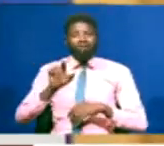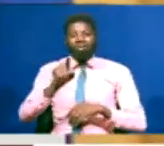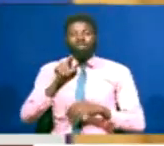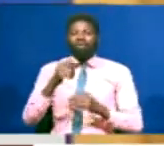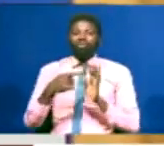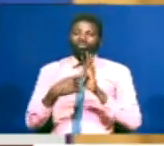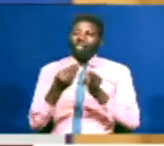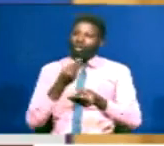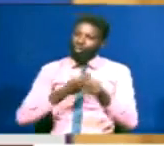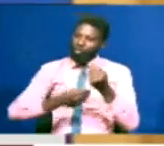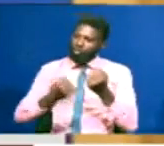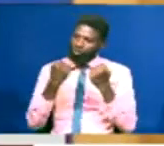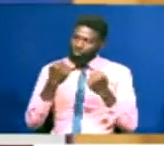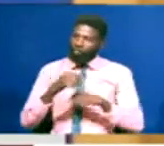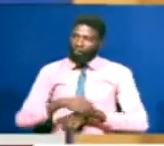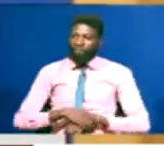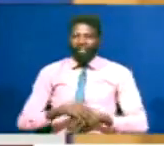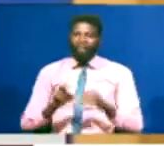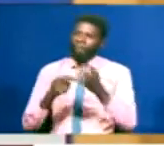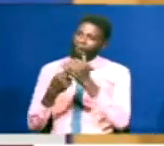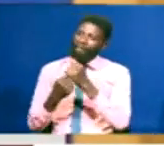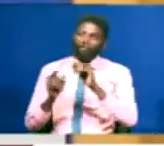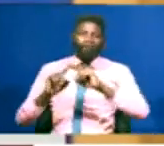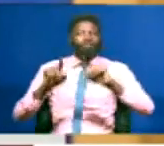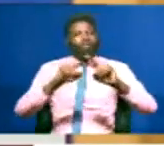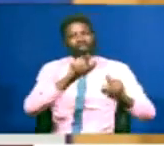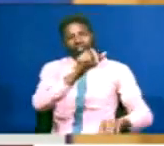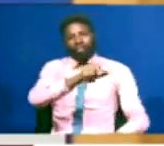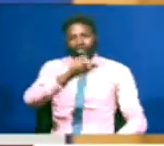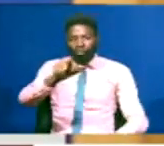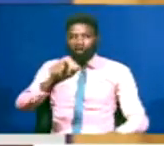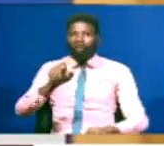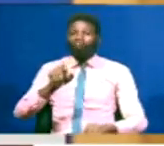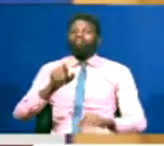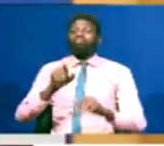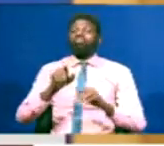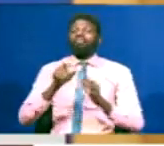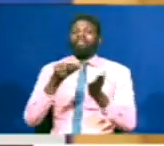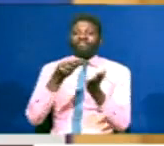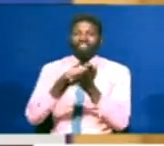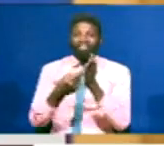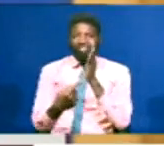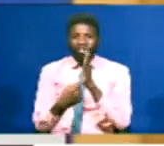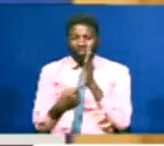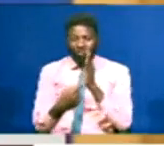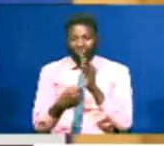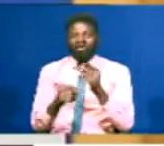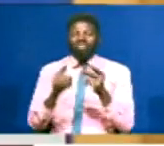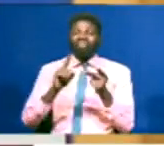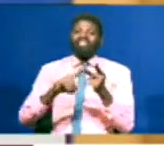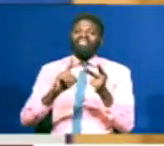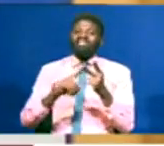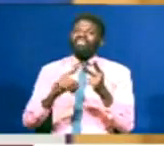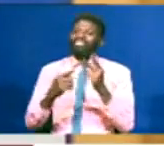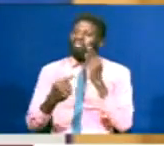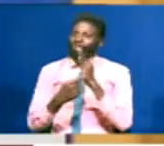economies. Different ecosystems, partnerships with various partners, whether it's, you know, fintechs you're looking for, MNOs or big technology companies. And that's